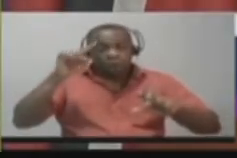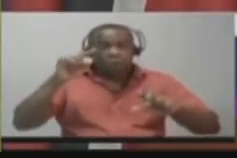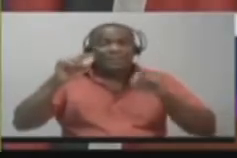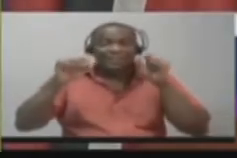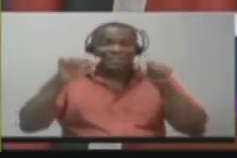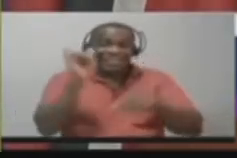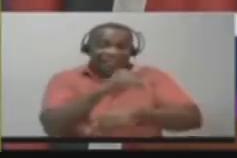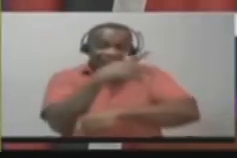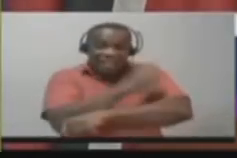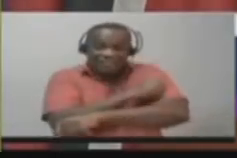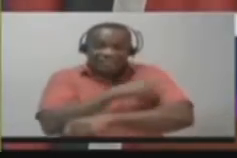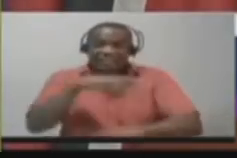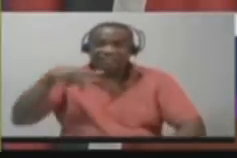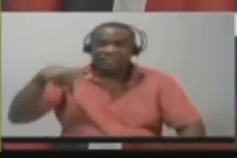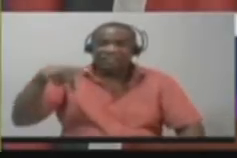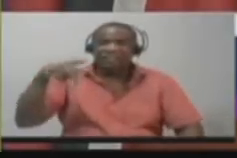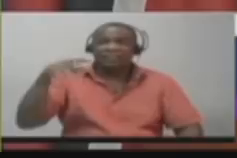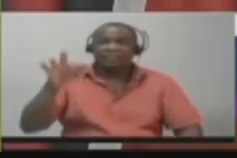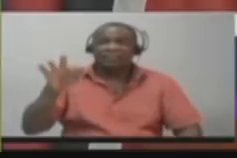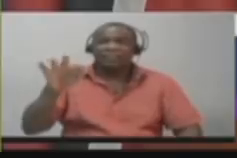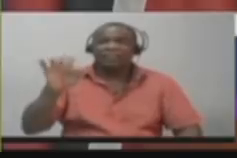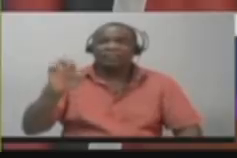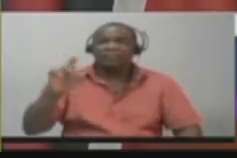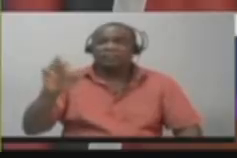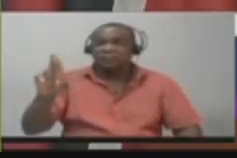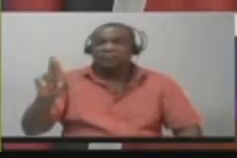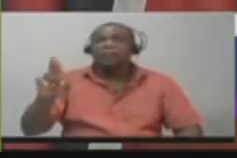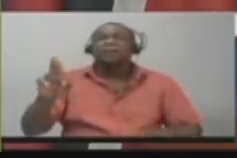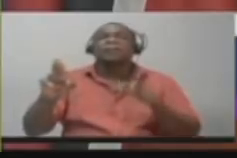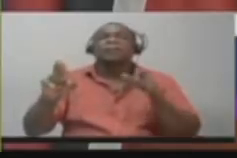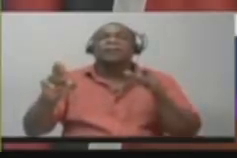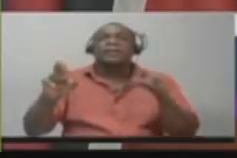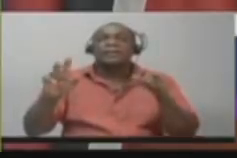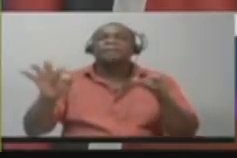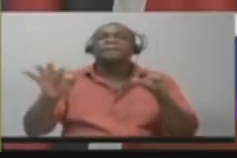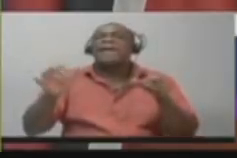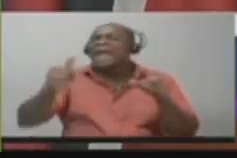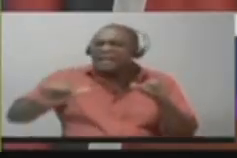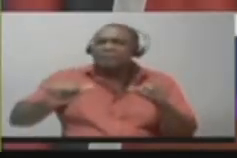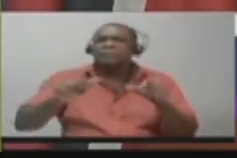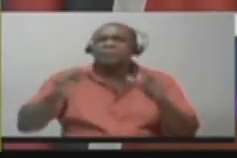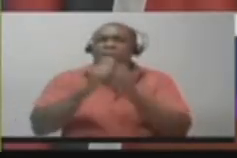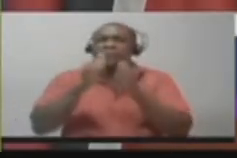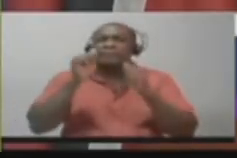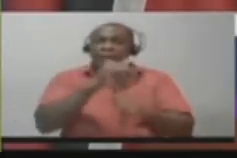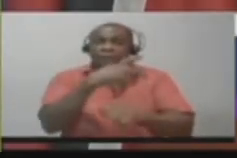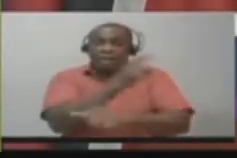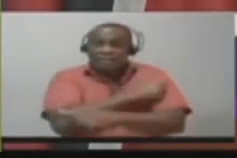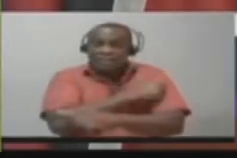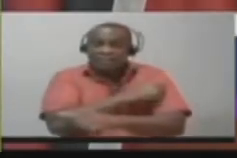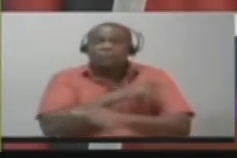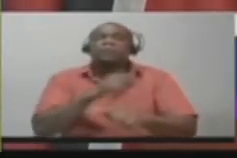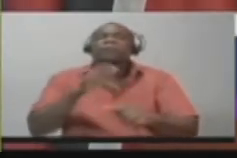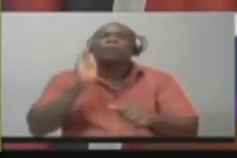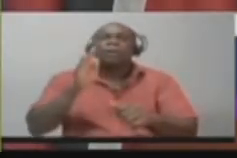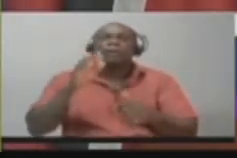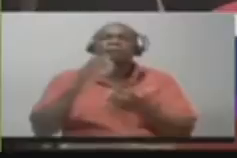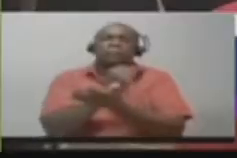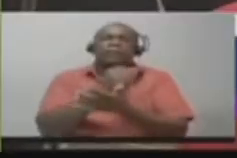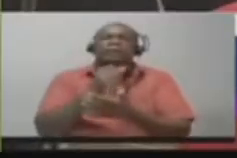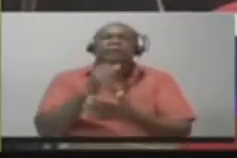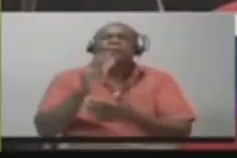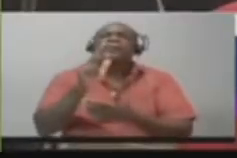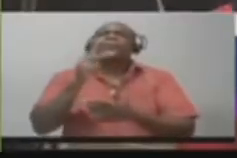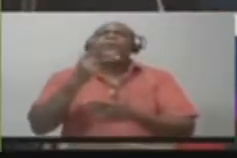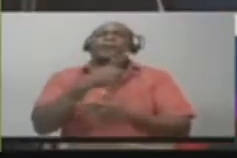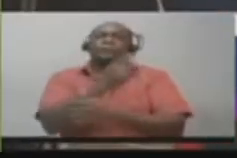WHO's determination, and then we will follow on those determinations. I don't want any book for this